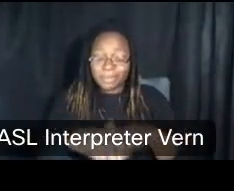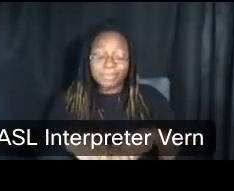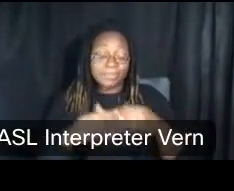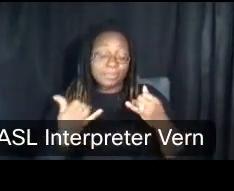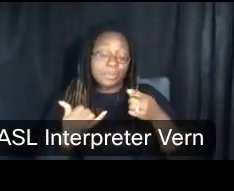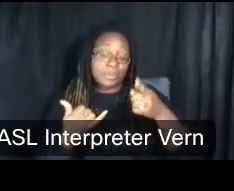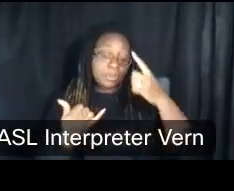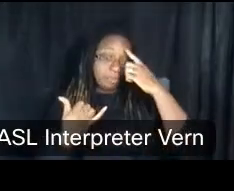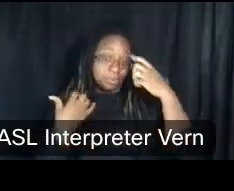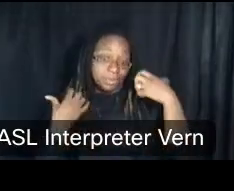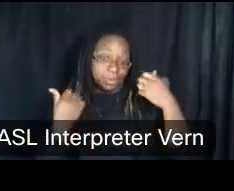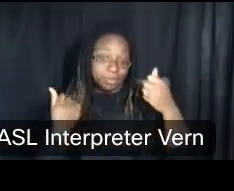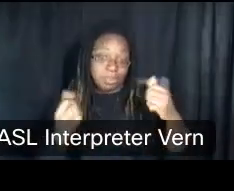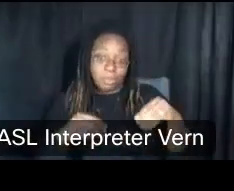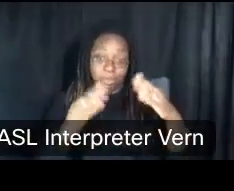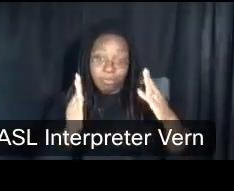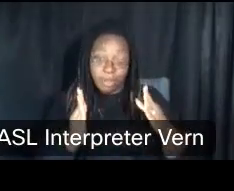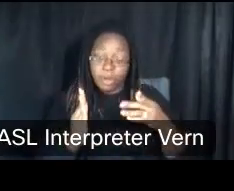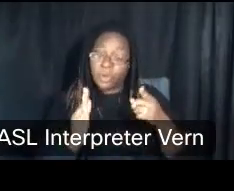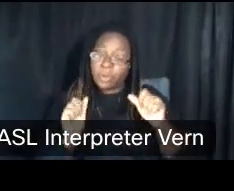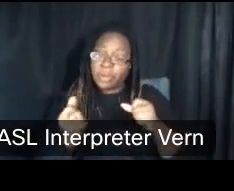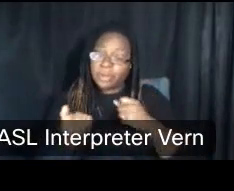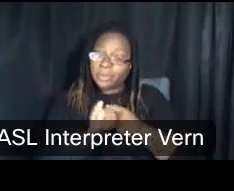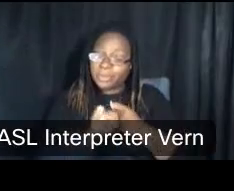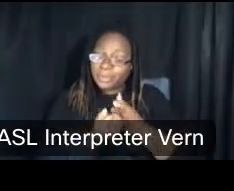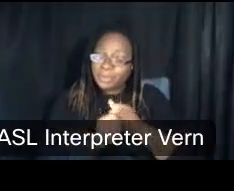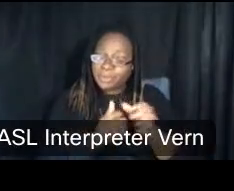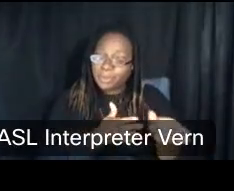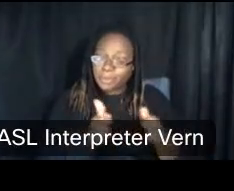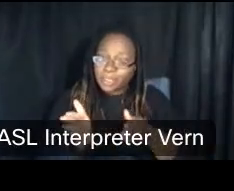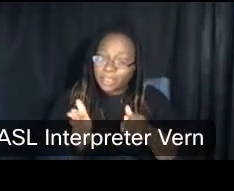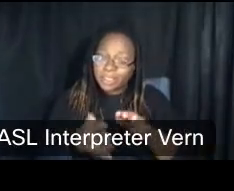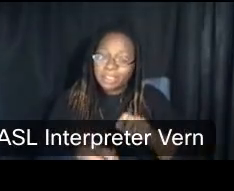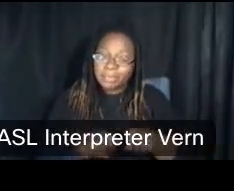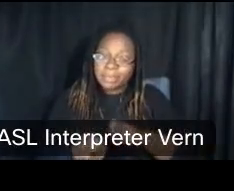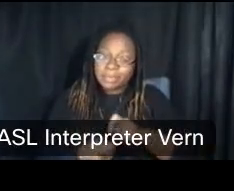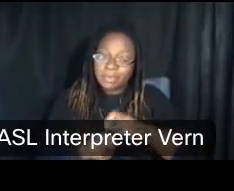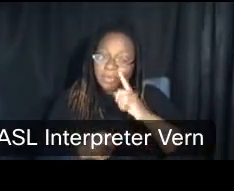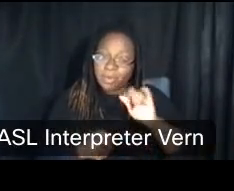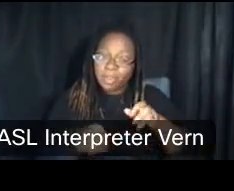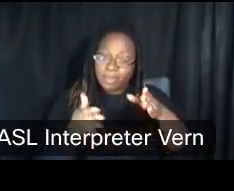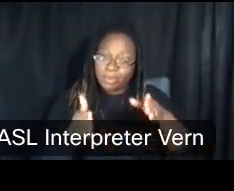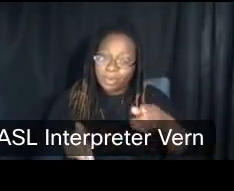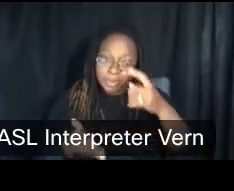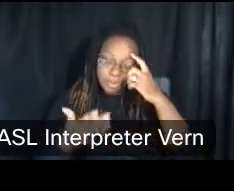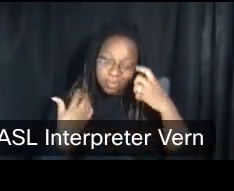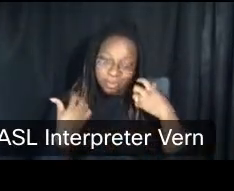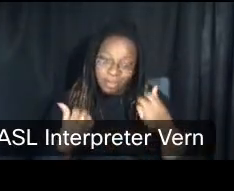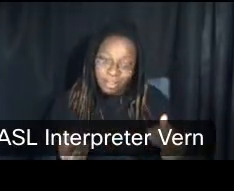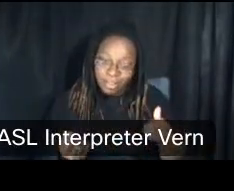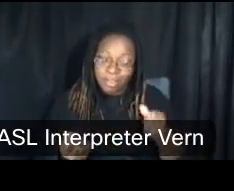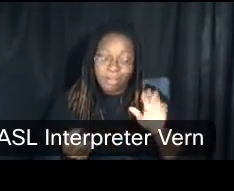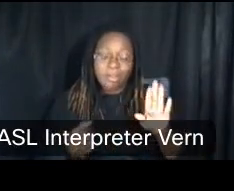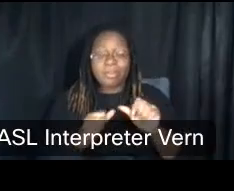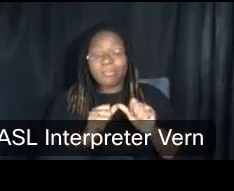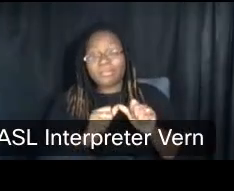planning specifically around that person's mental health, as well as their ongoing access to